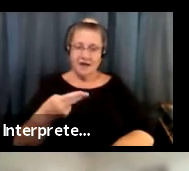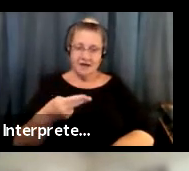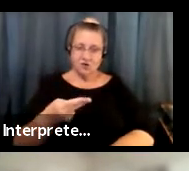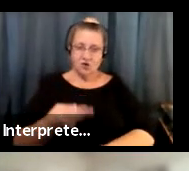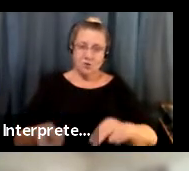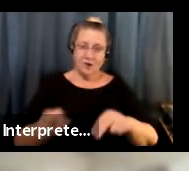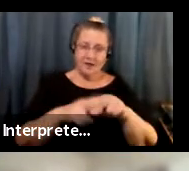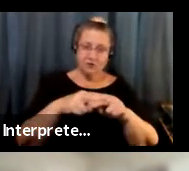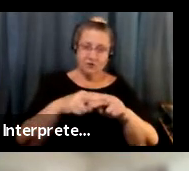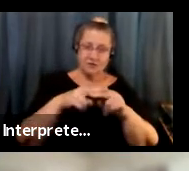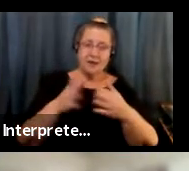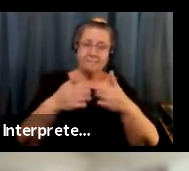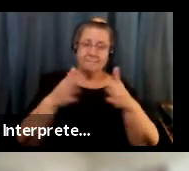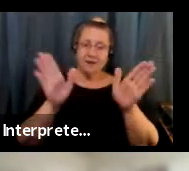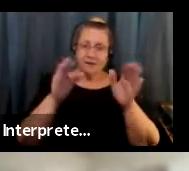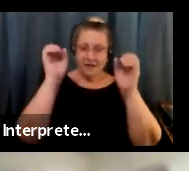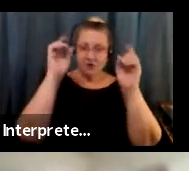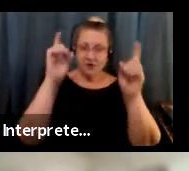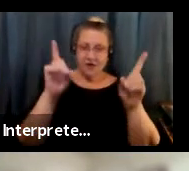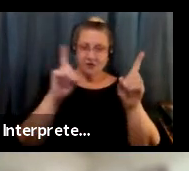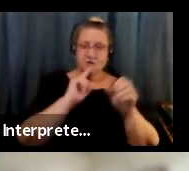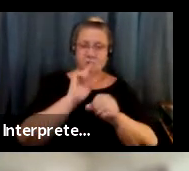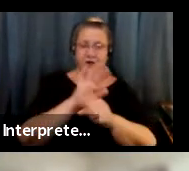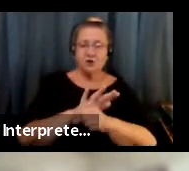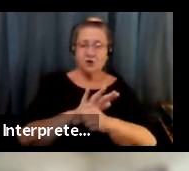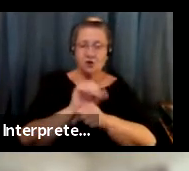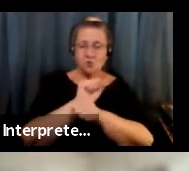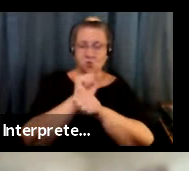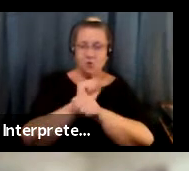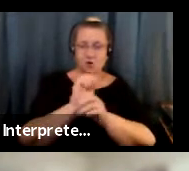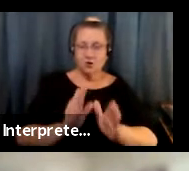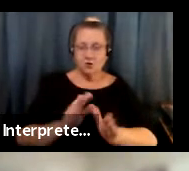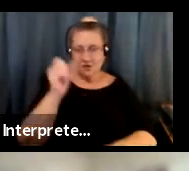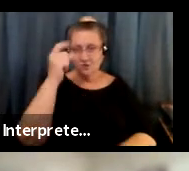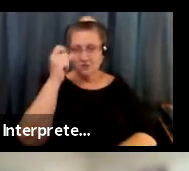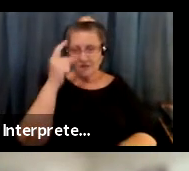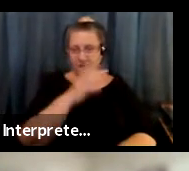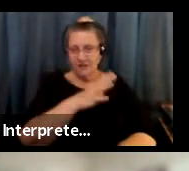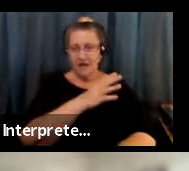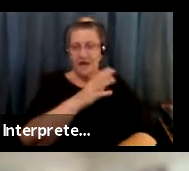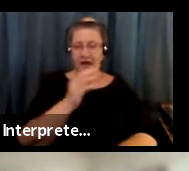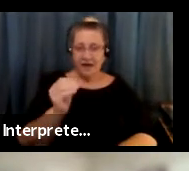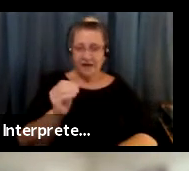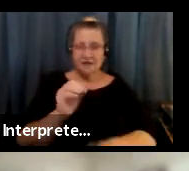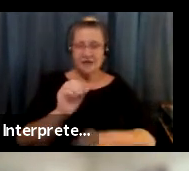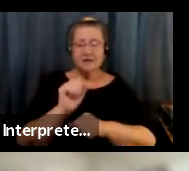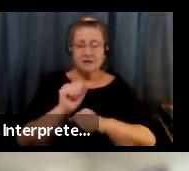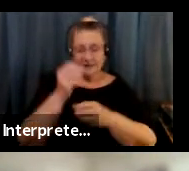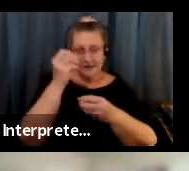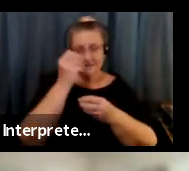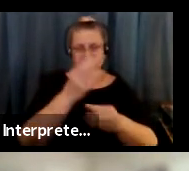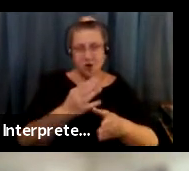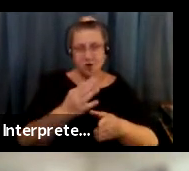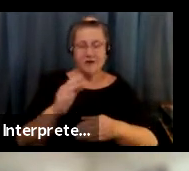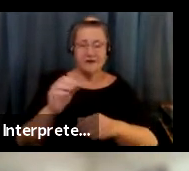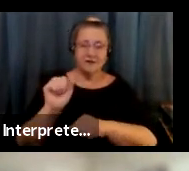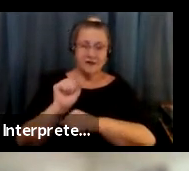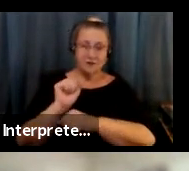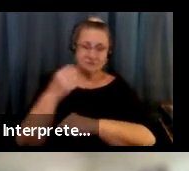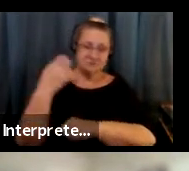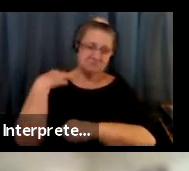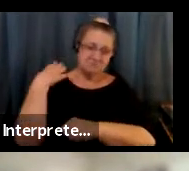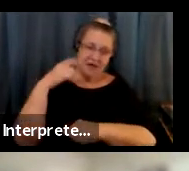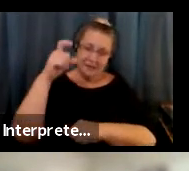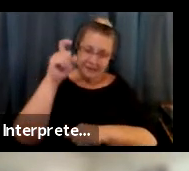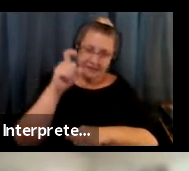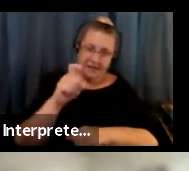increase public education, to ensure that workers are aware that their employer legally must provide sick leave. And once again, data on